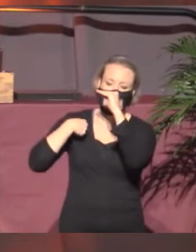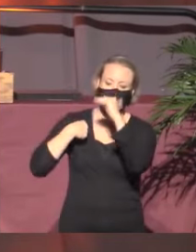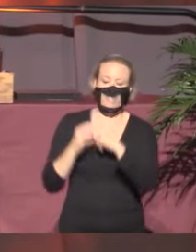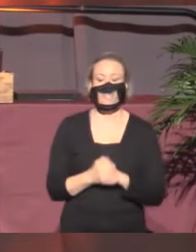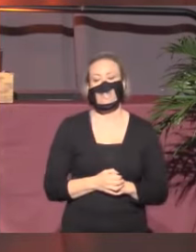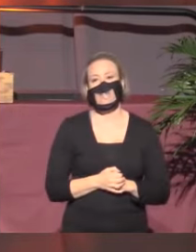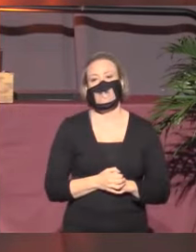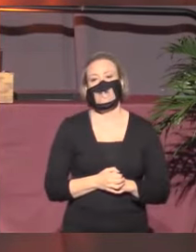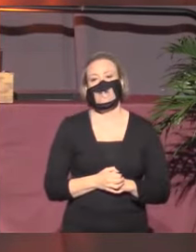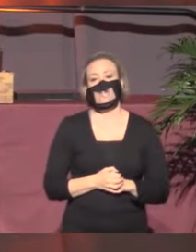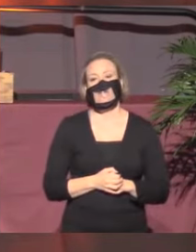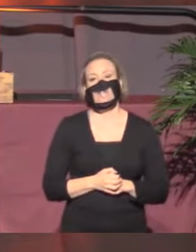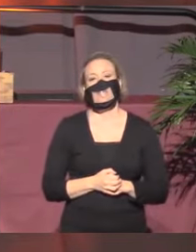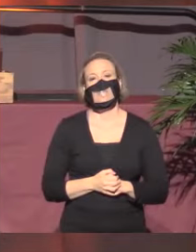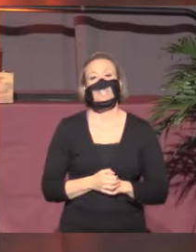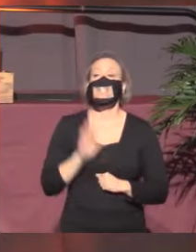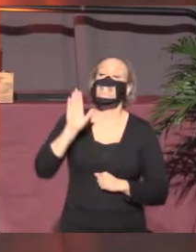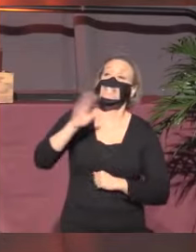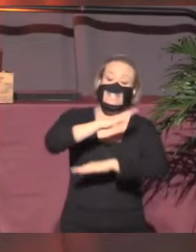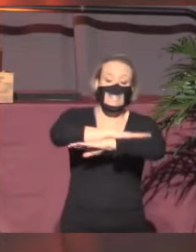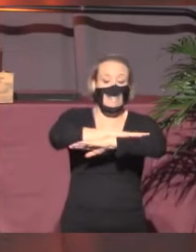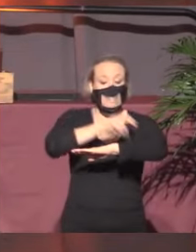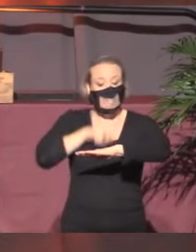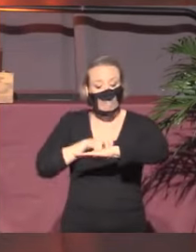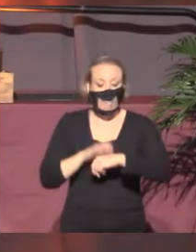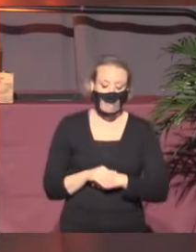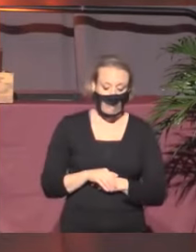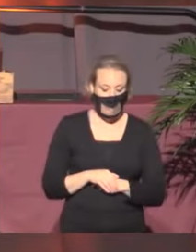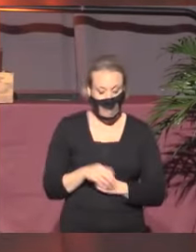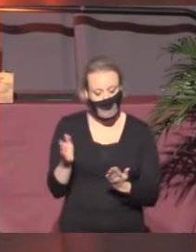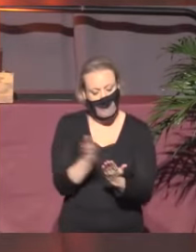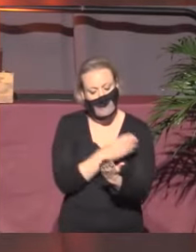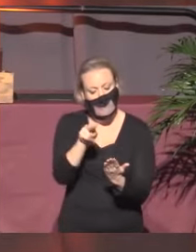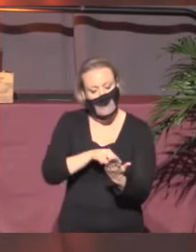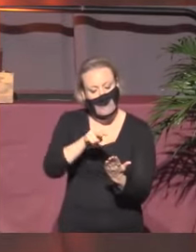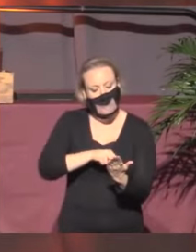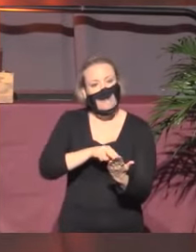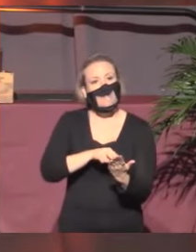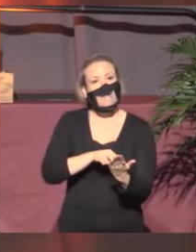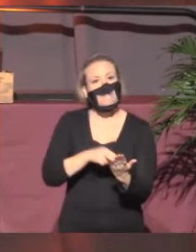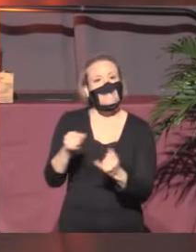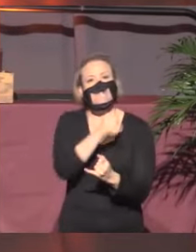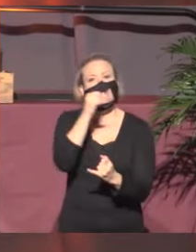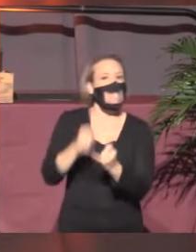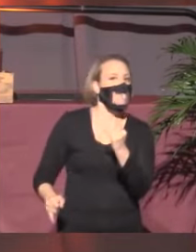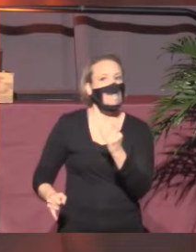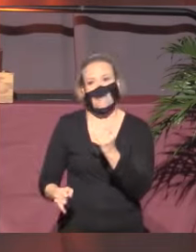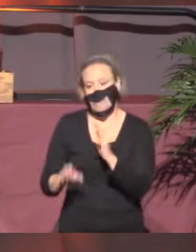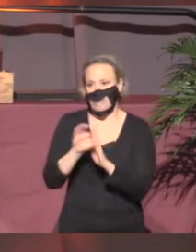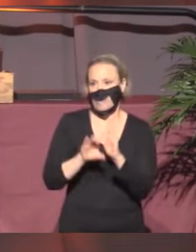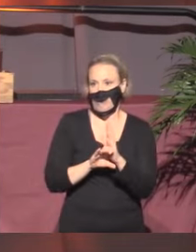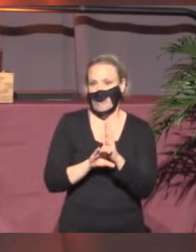Seated at his old desk, I finished reading his final journal entry. When it was written, he was in hospice and peacefully slipping